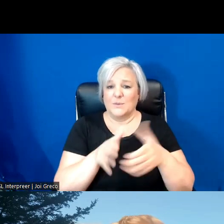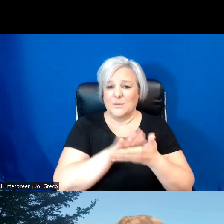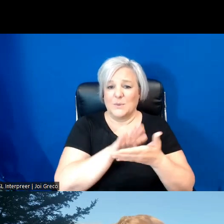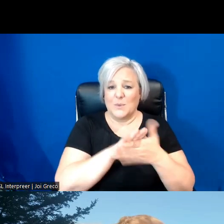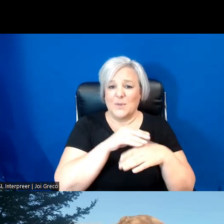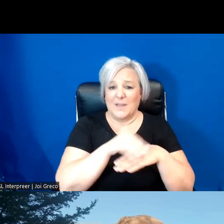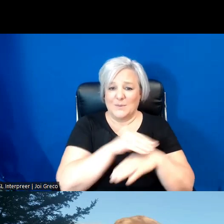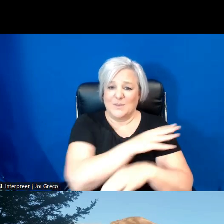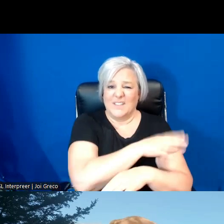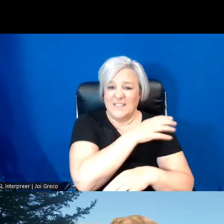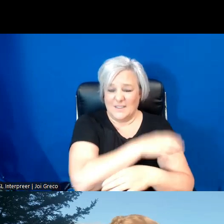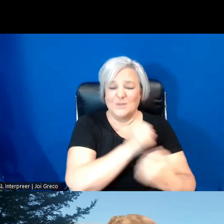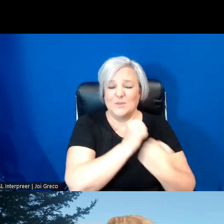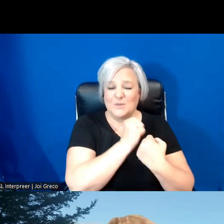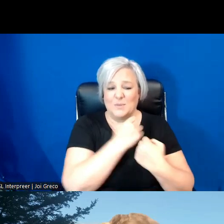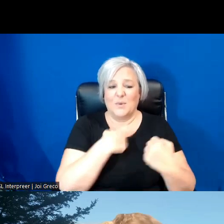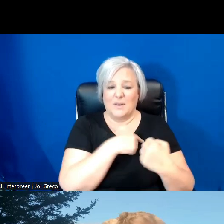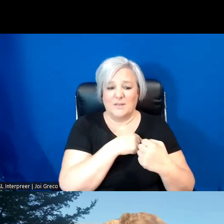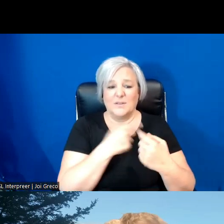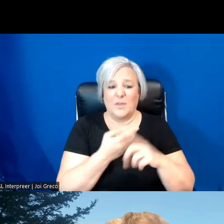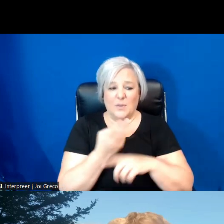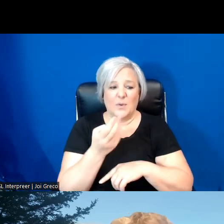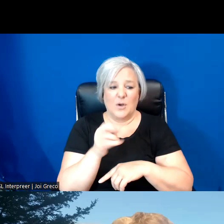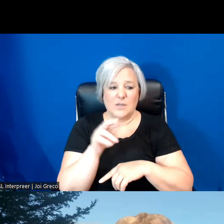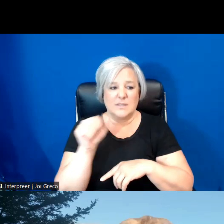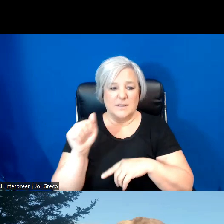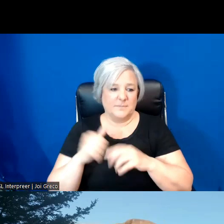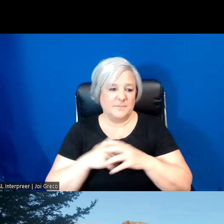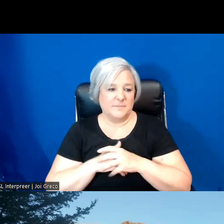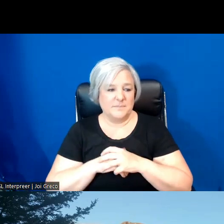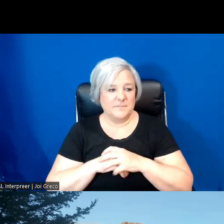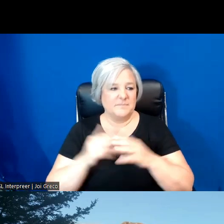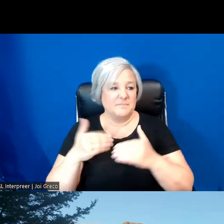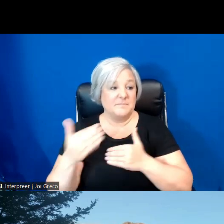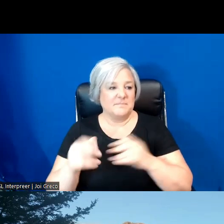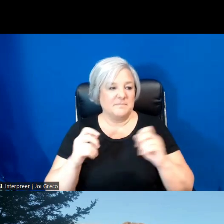clinicians to support us, and that's through HRSA. So really trying to build it together. Next slide.